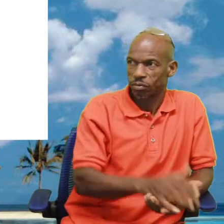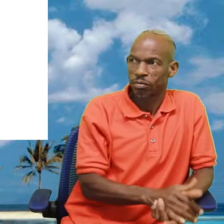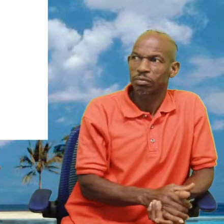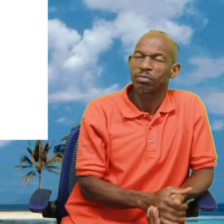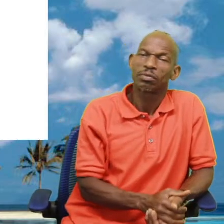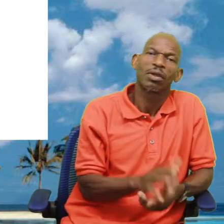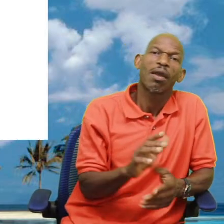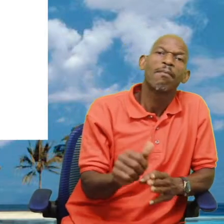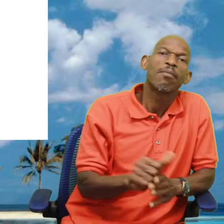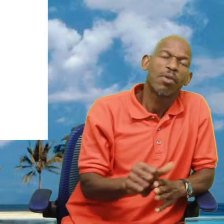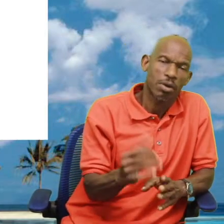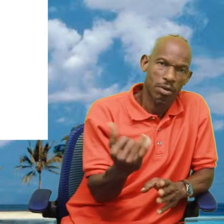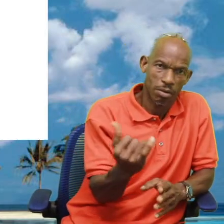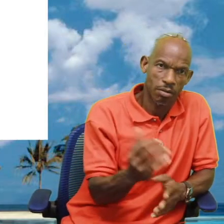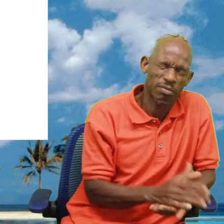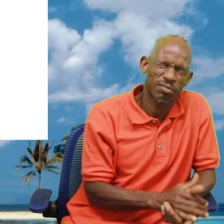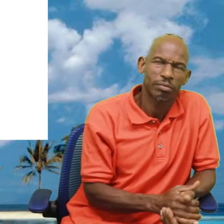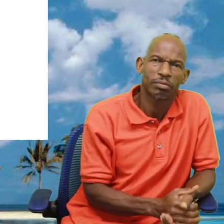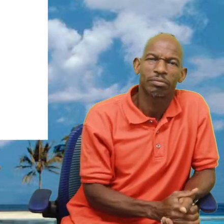noun.